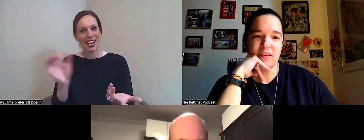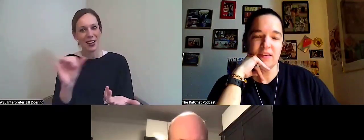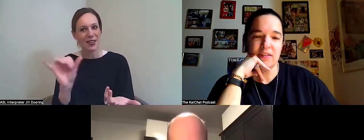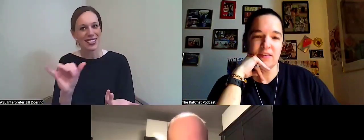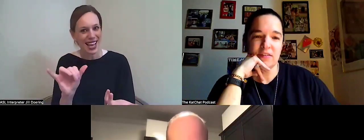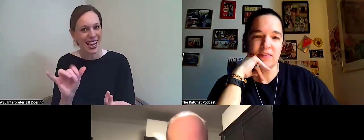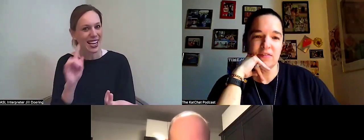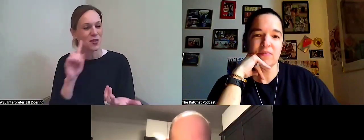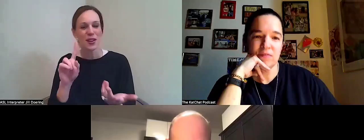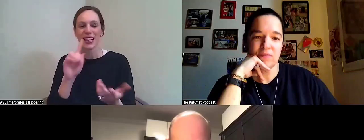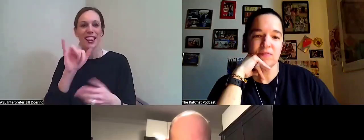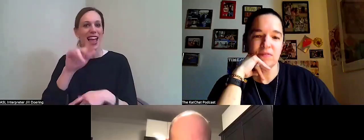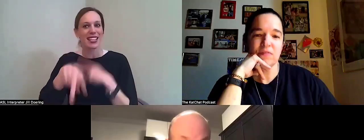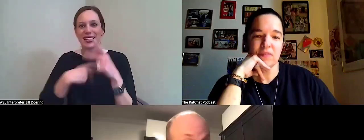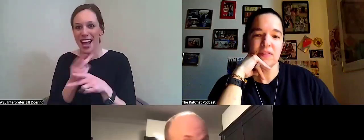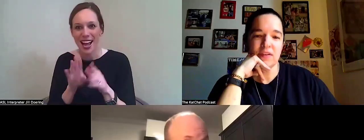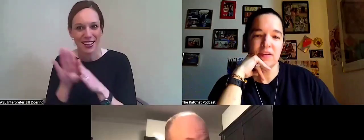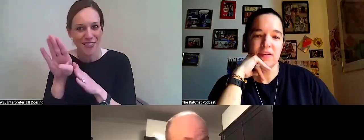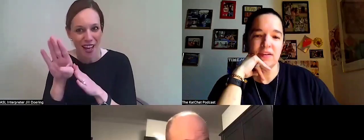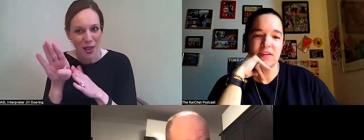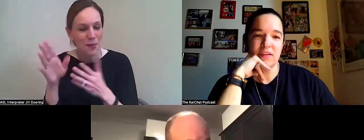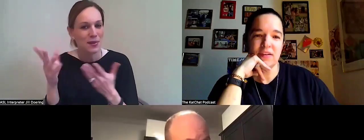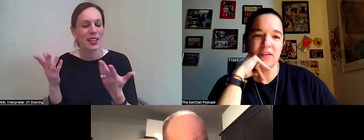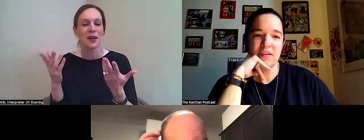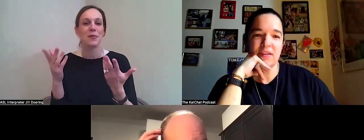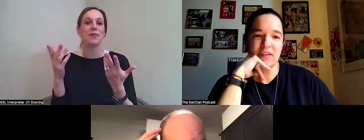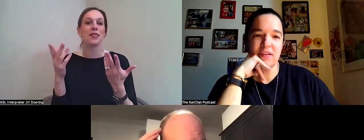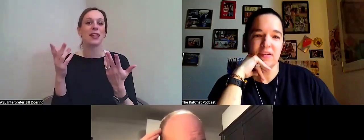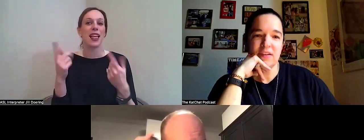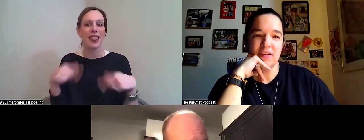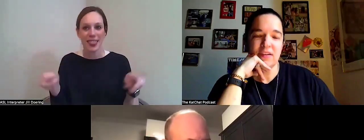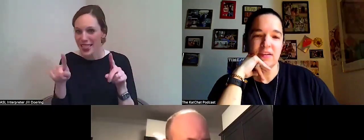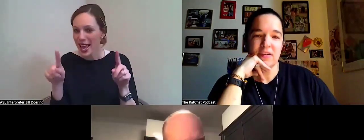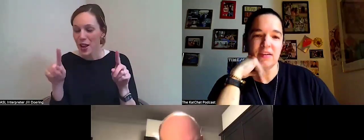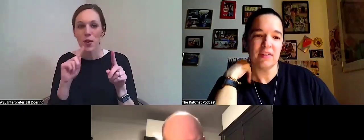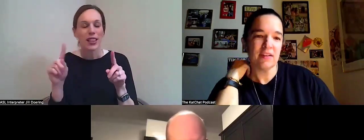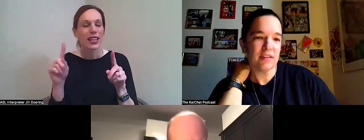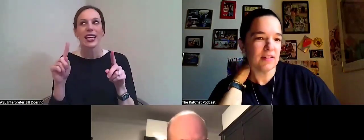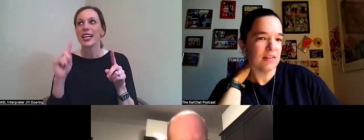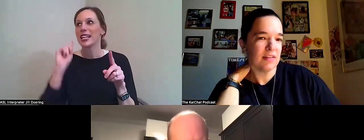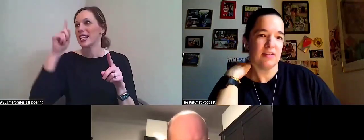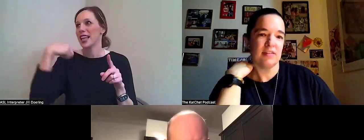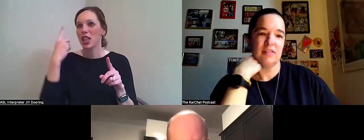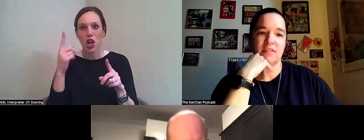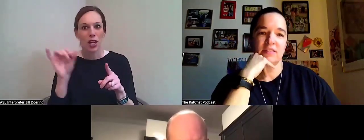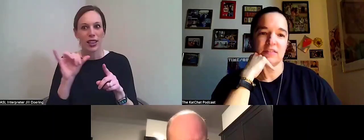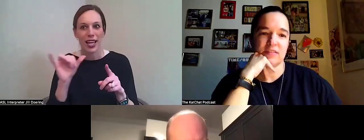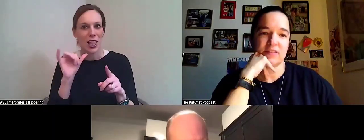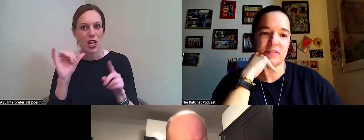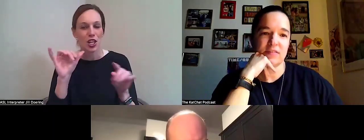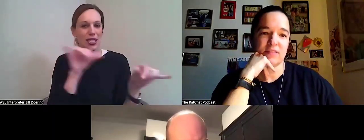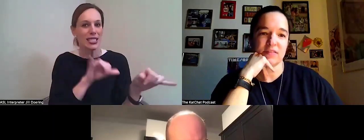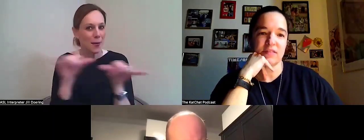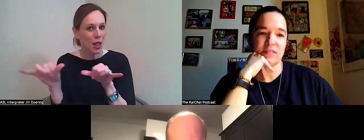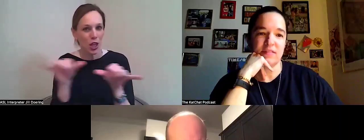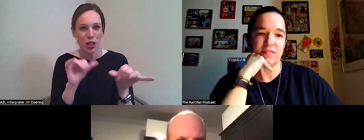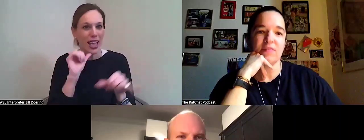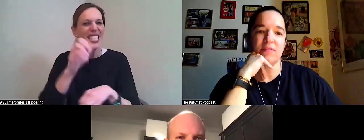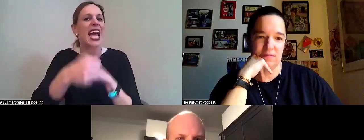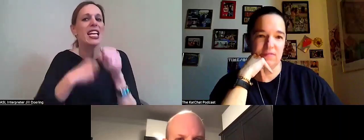style developed because they look somewhat similar. 10 years apart is not a long